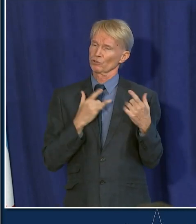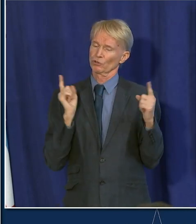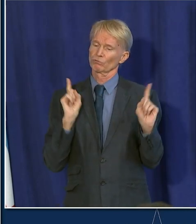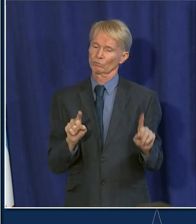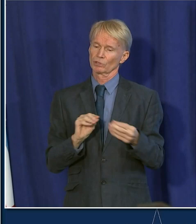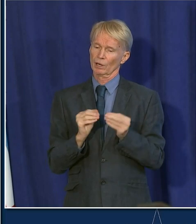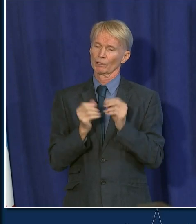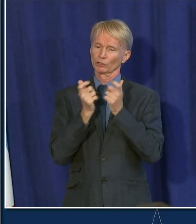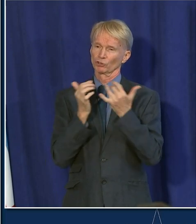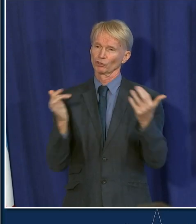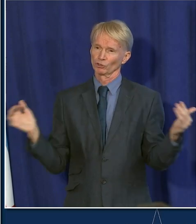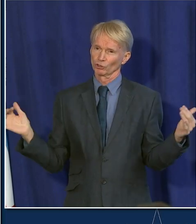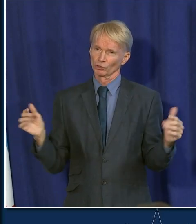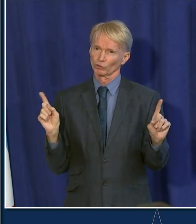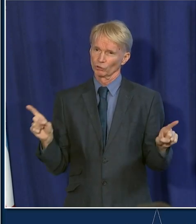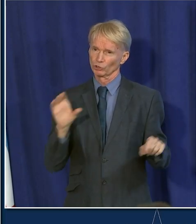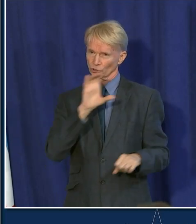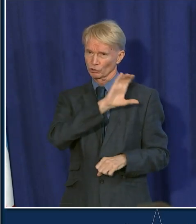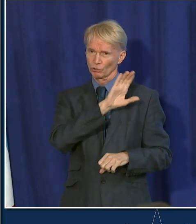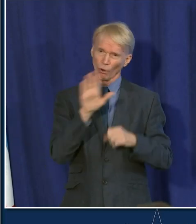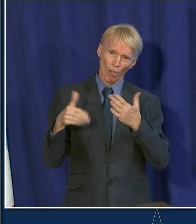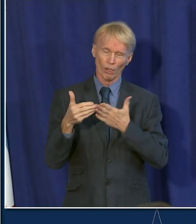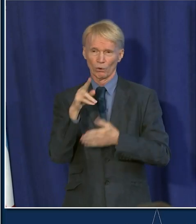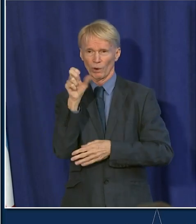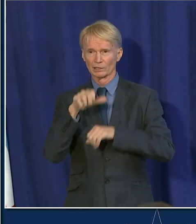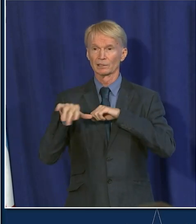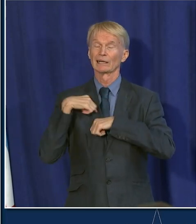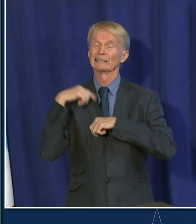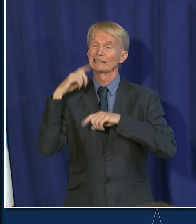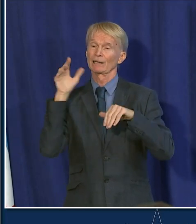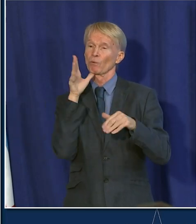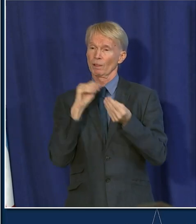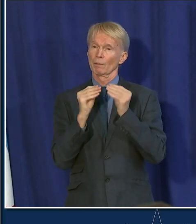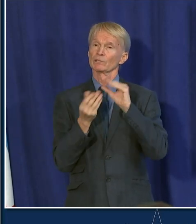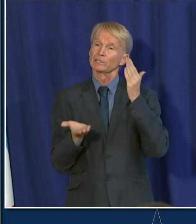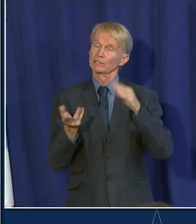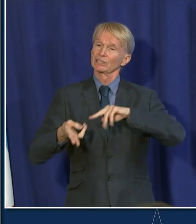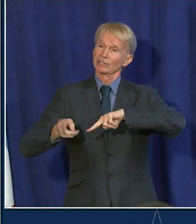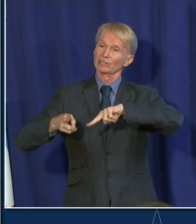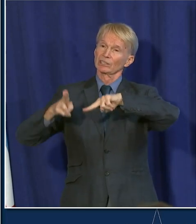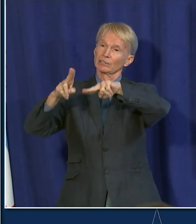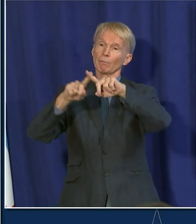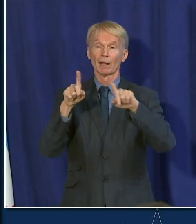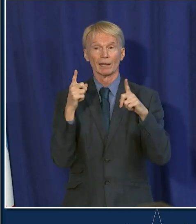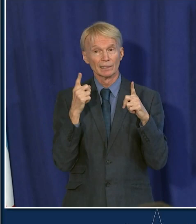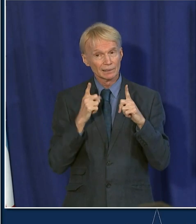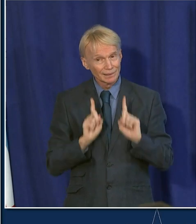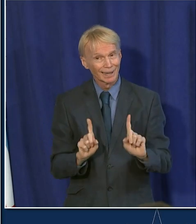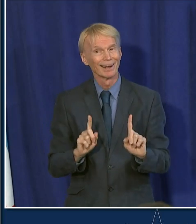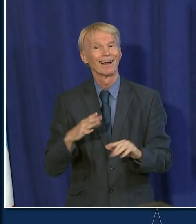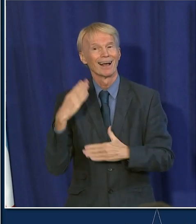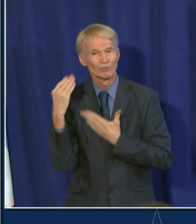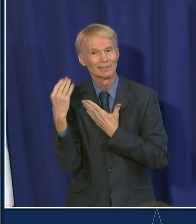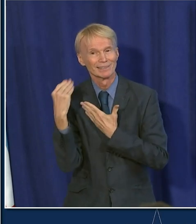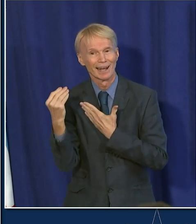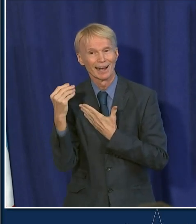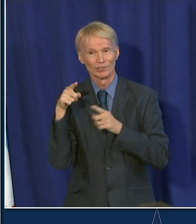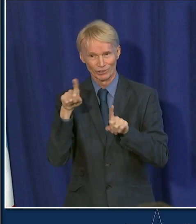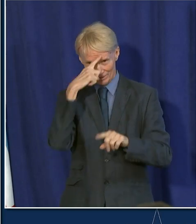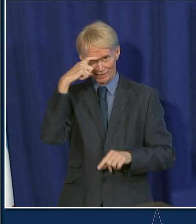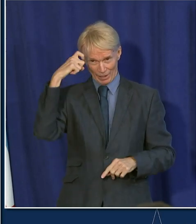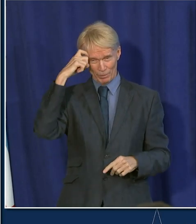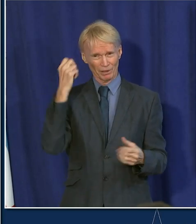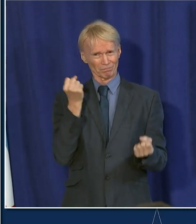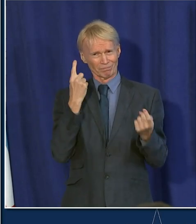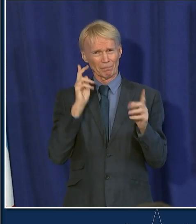country. I expect to continue to see increases here. While it's summertime and we can gather out of doors, that